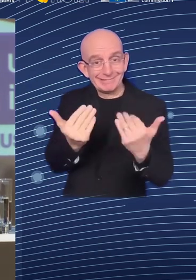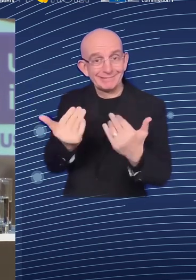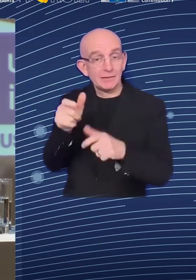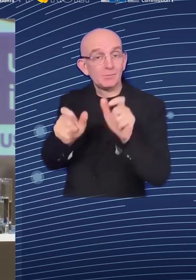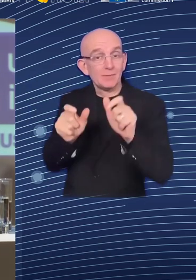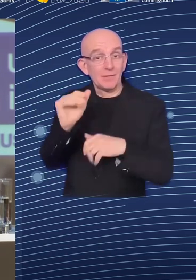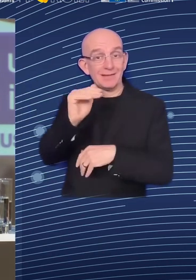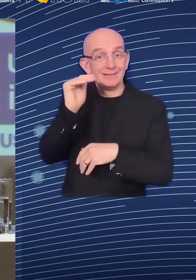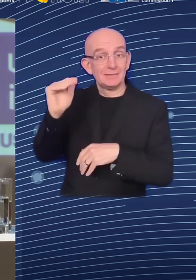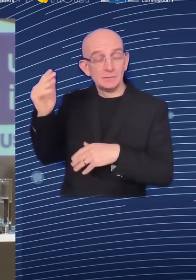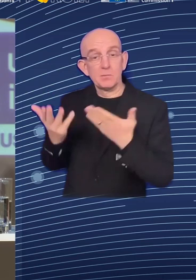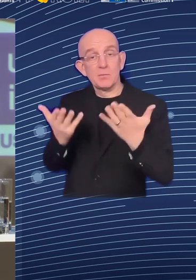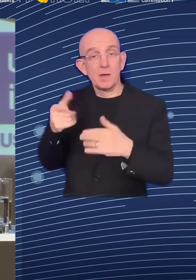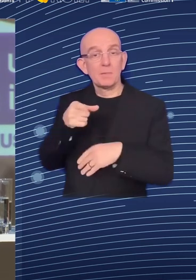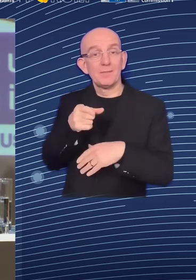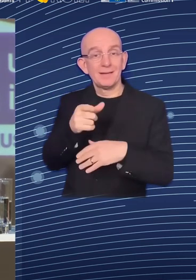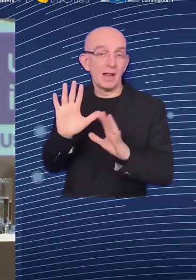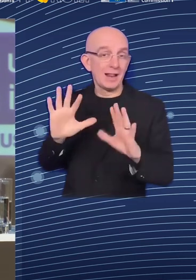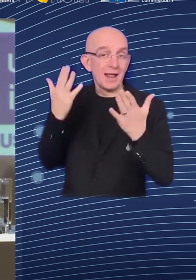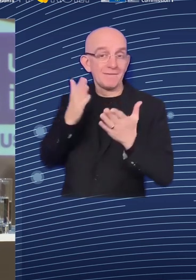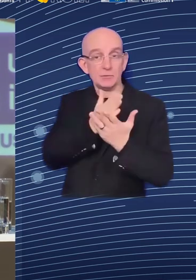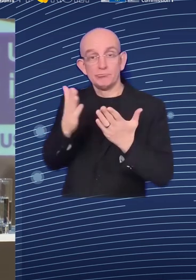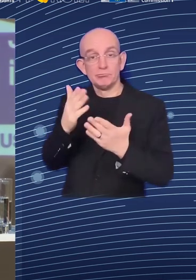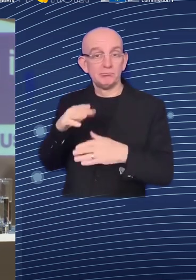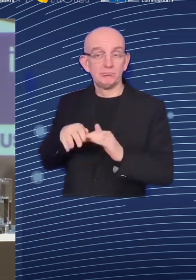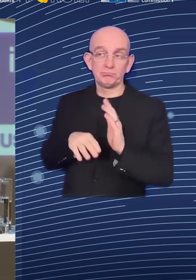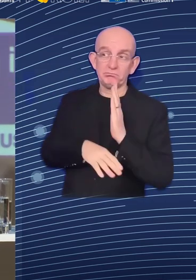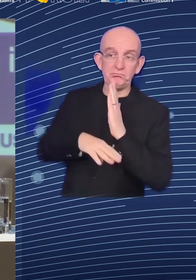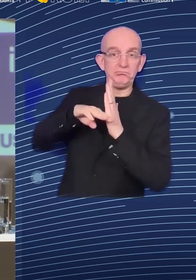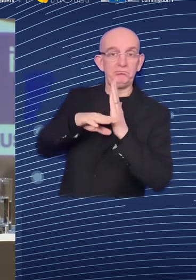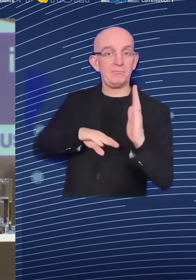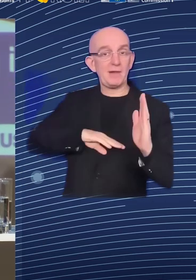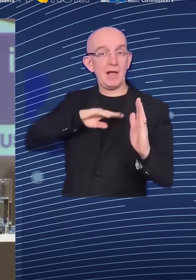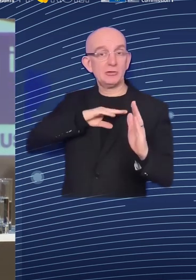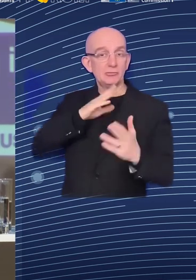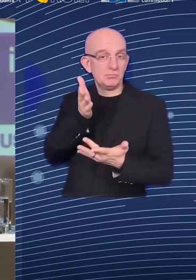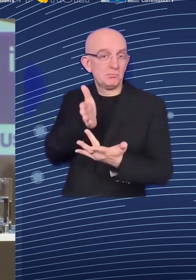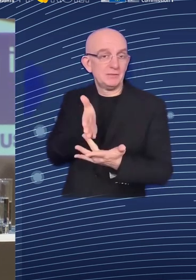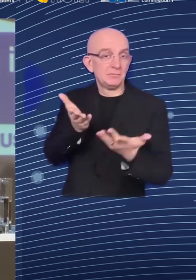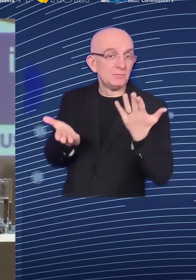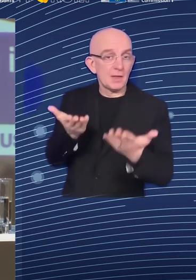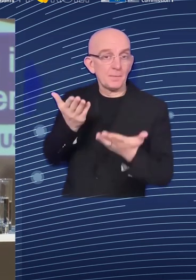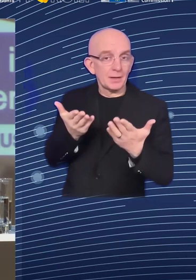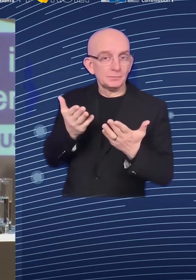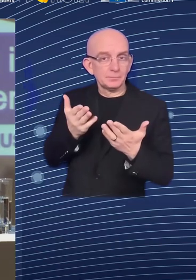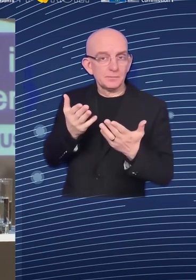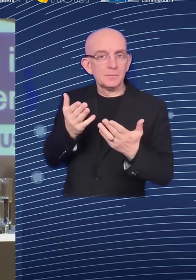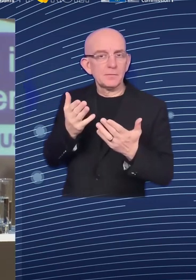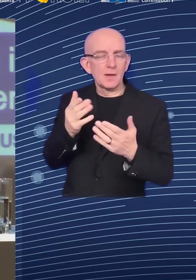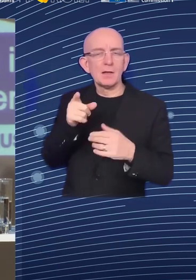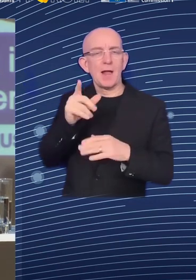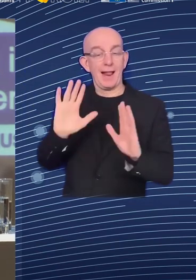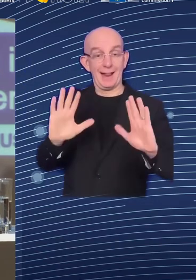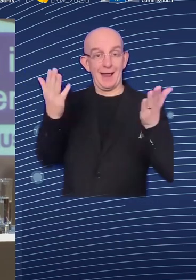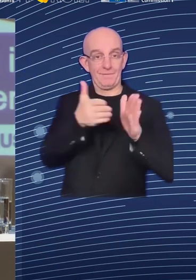message would see it. We haven't gotten to a point yet where we've been able to track what the uptake has been like, but that was one approach that we did